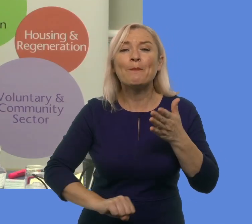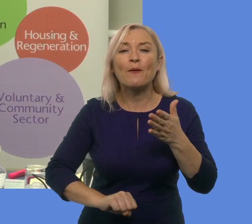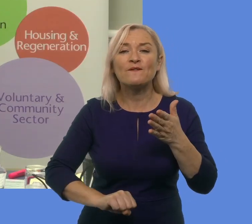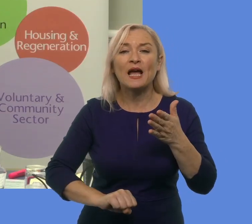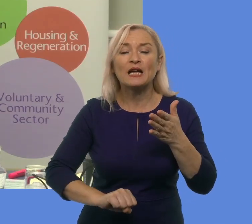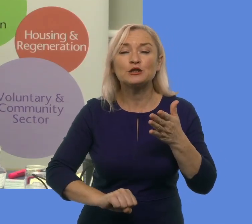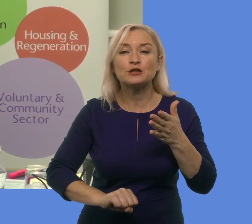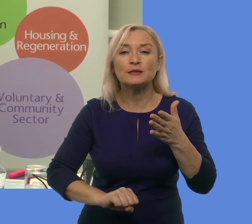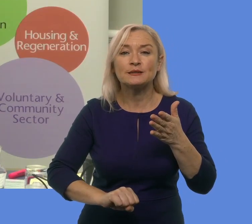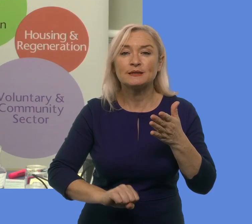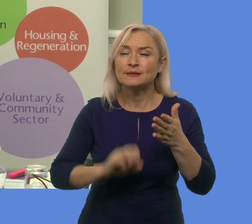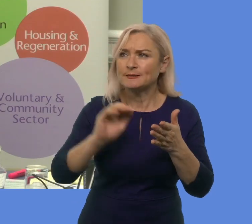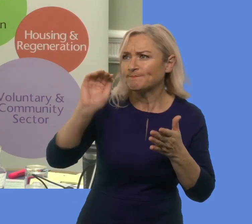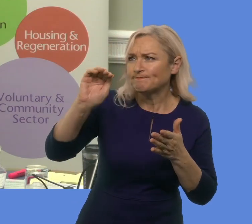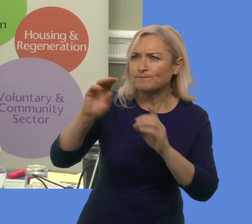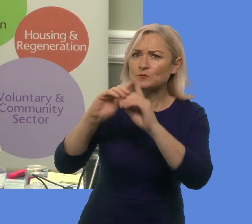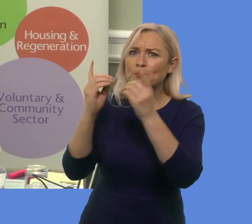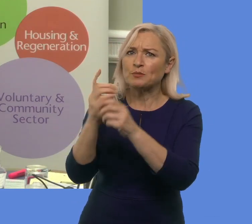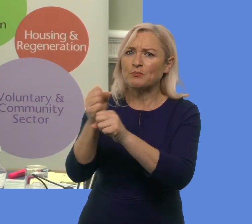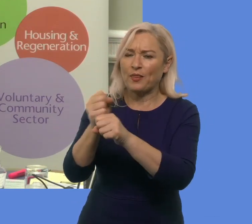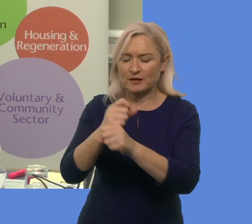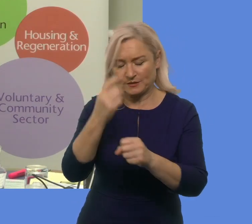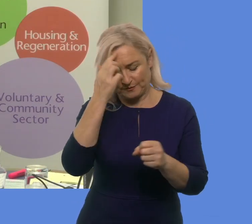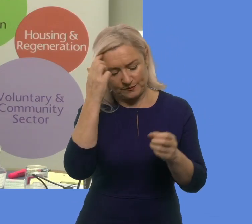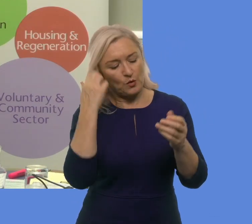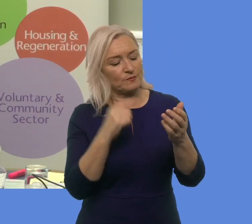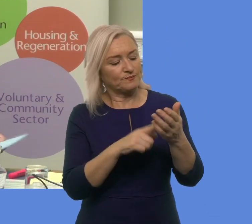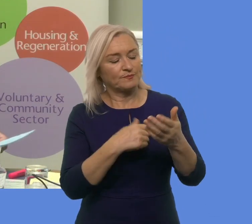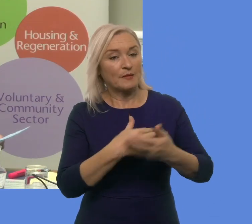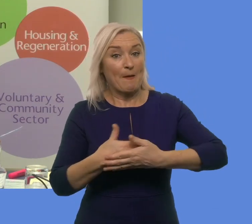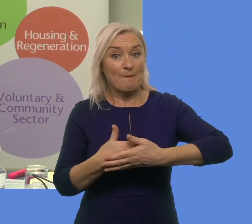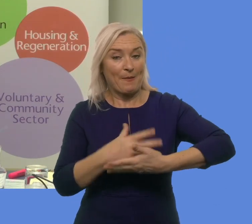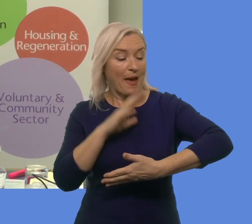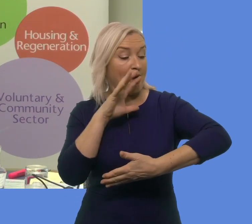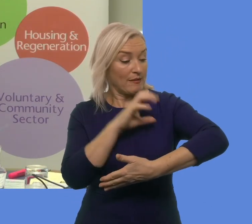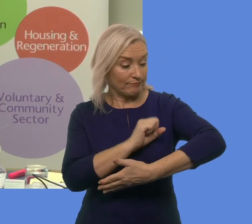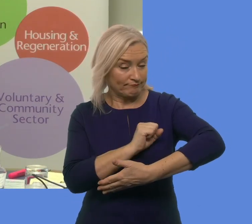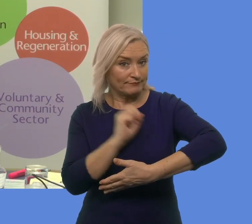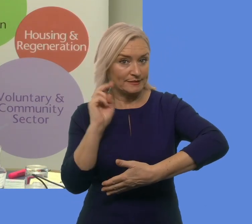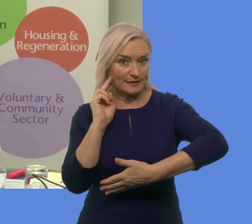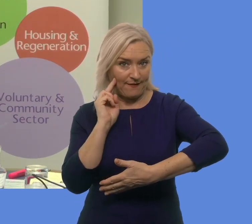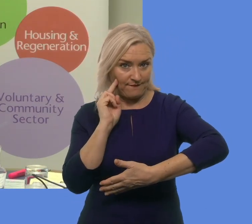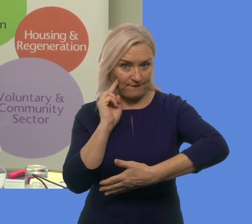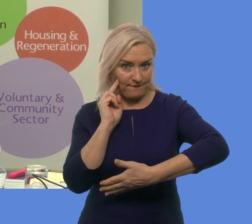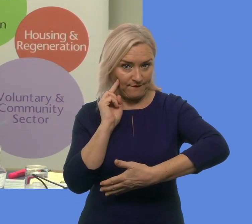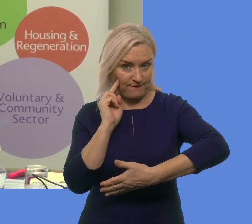the department on their view. So straight after diagnosis to